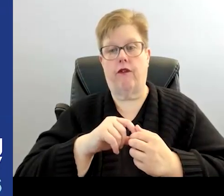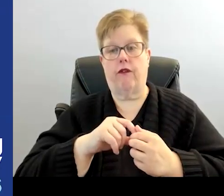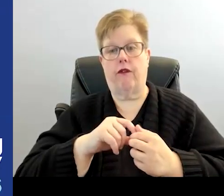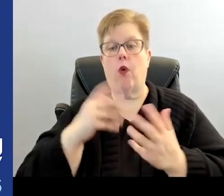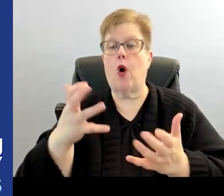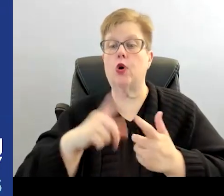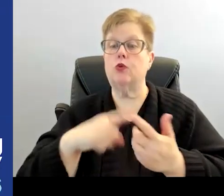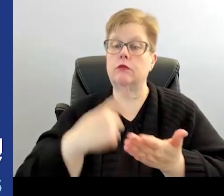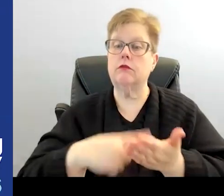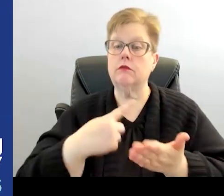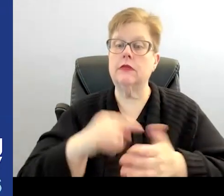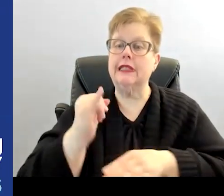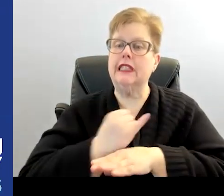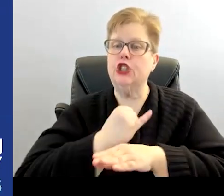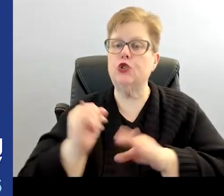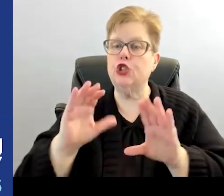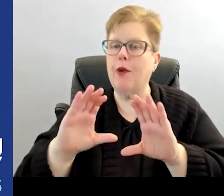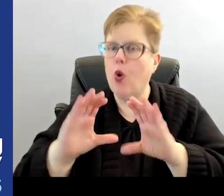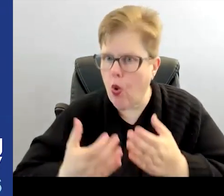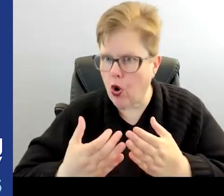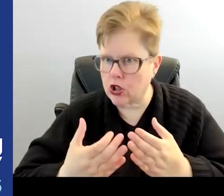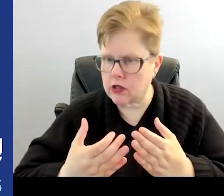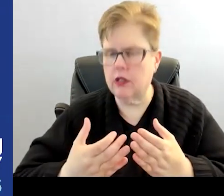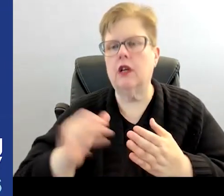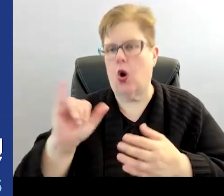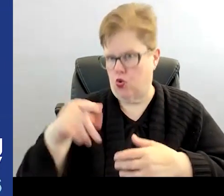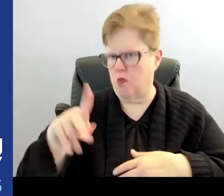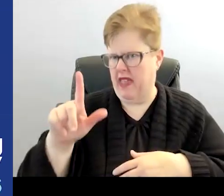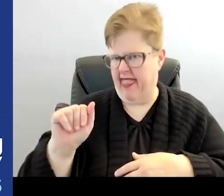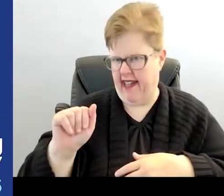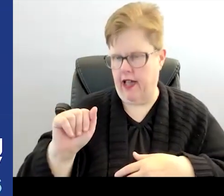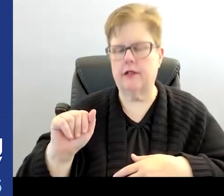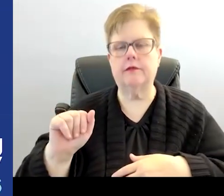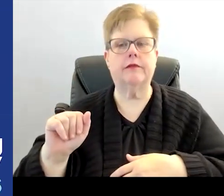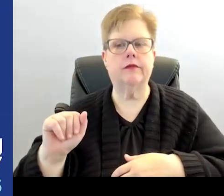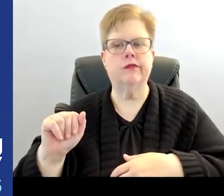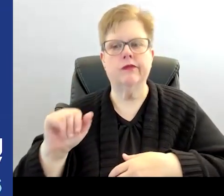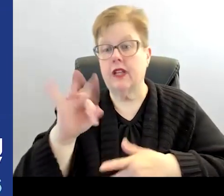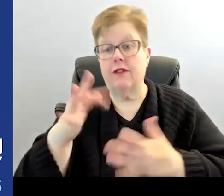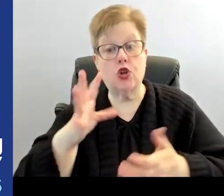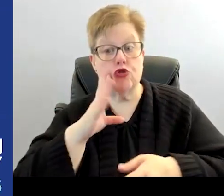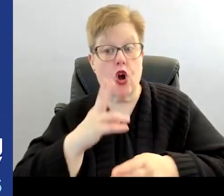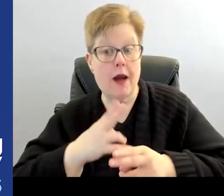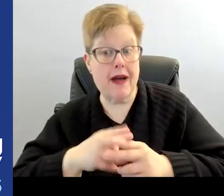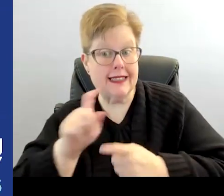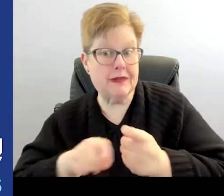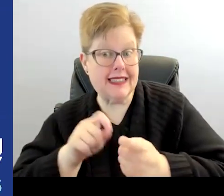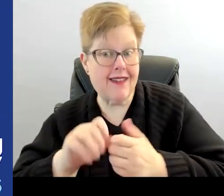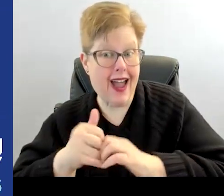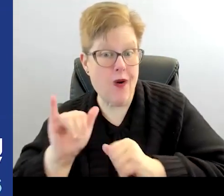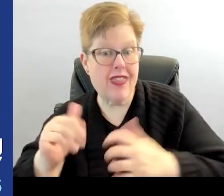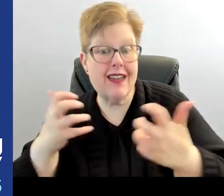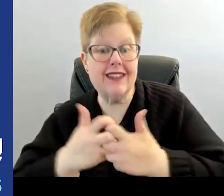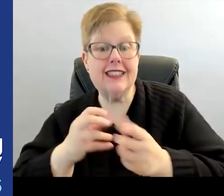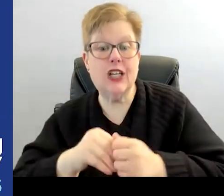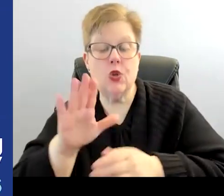want to talk about the internship course, that's also PLA. If you want to talk about specifically how that fits within